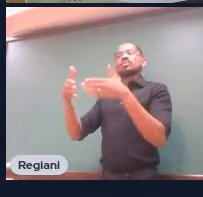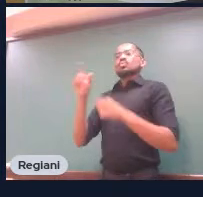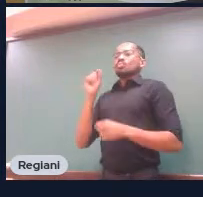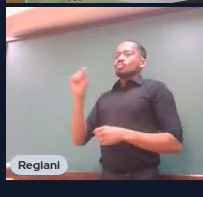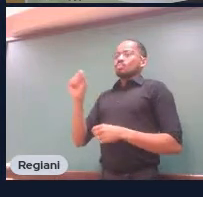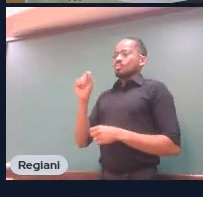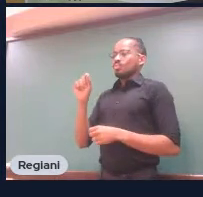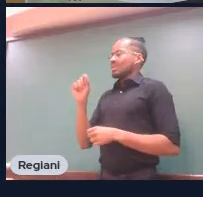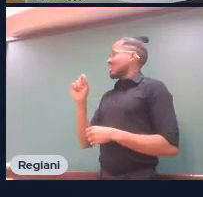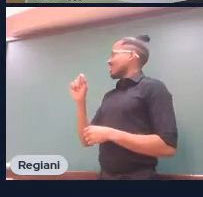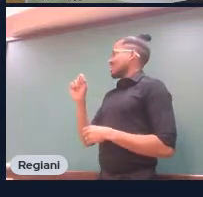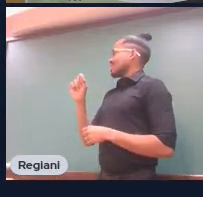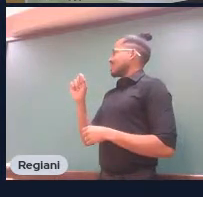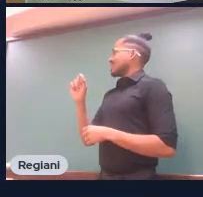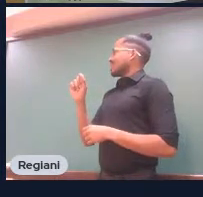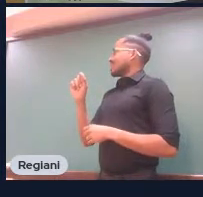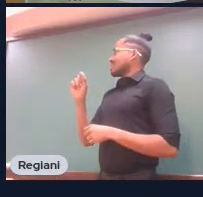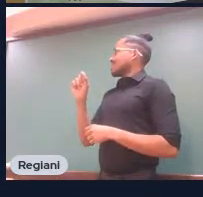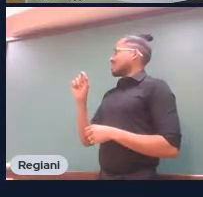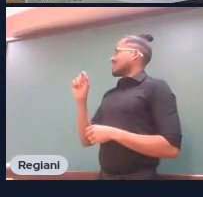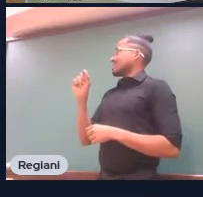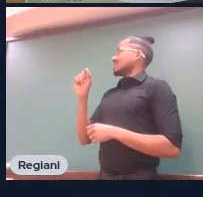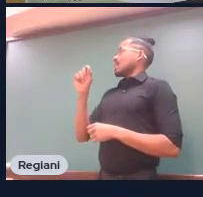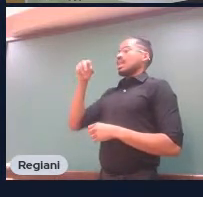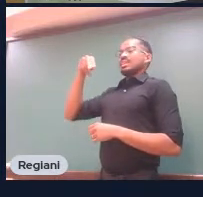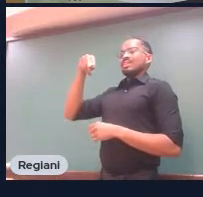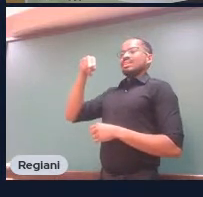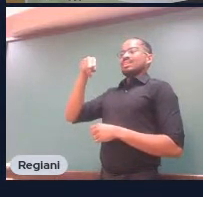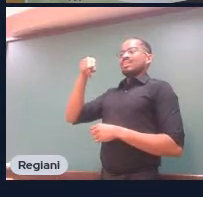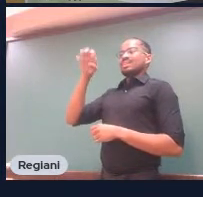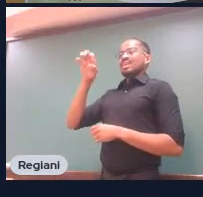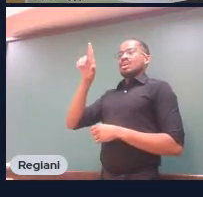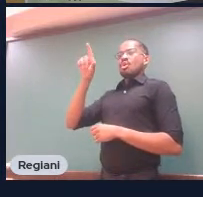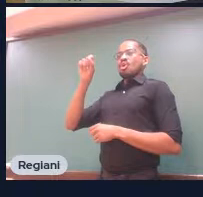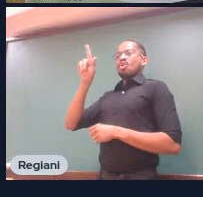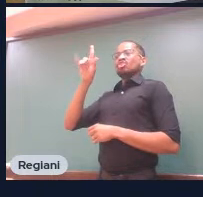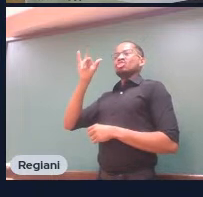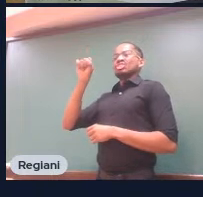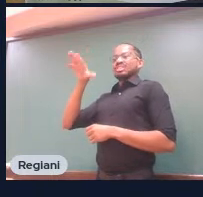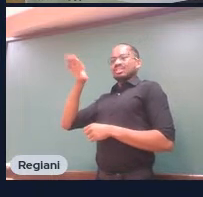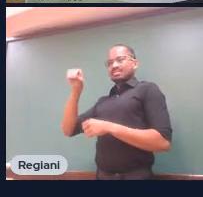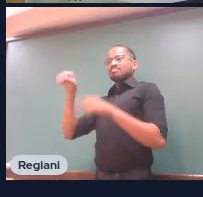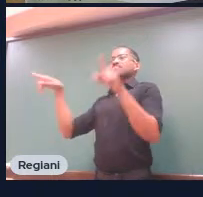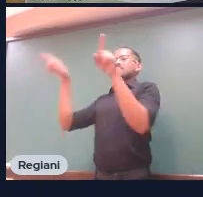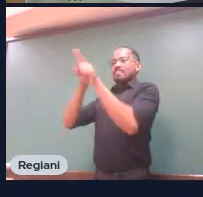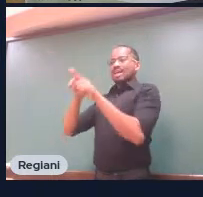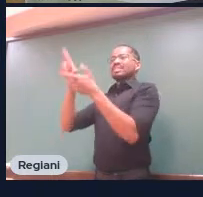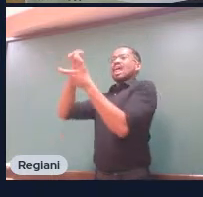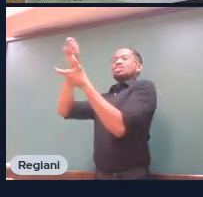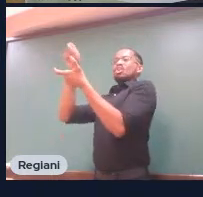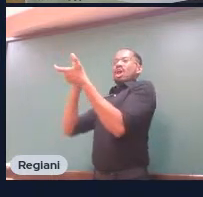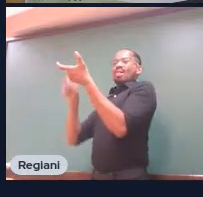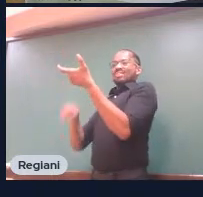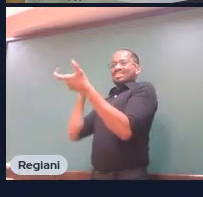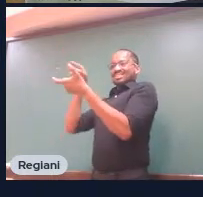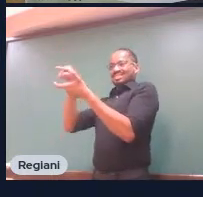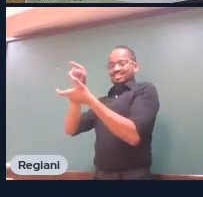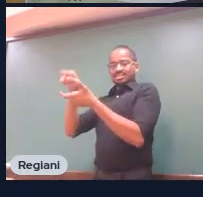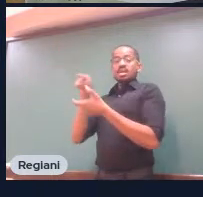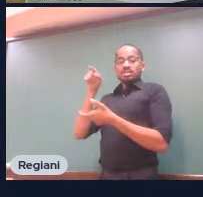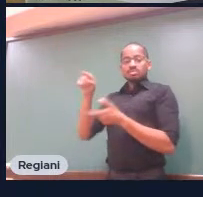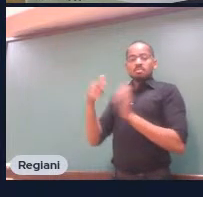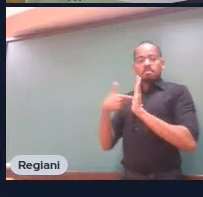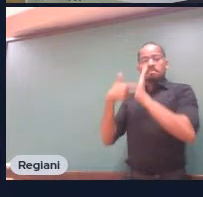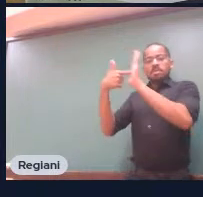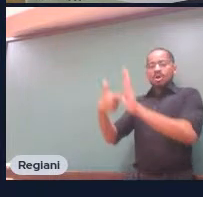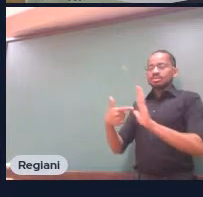neology, so lexicography and neology. Here you have an overview of those that have been organized and where they were published. So it proves that